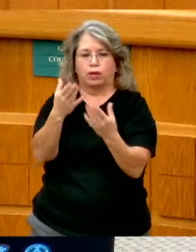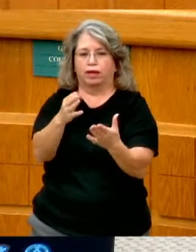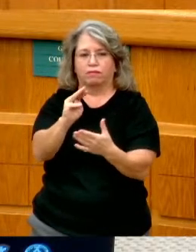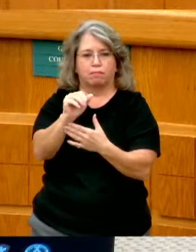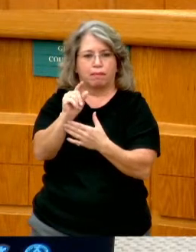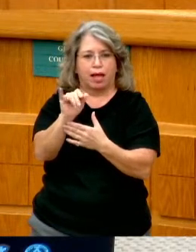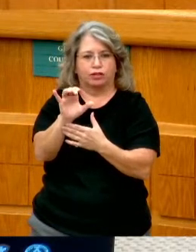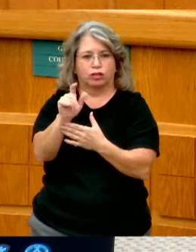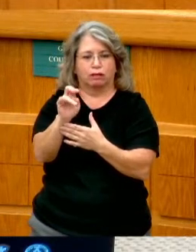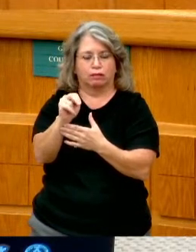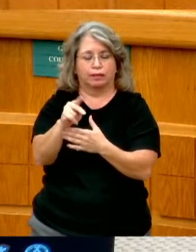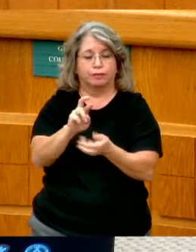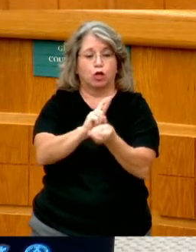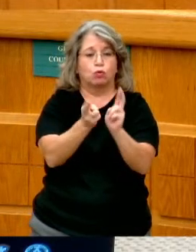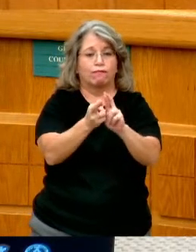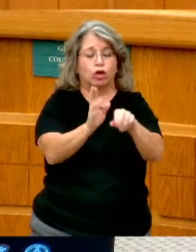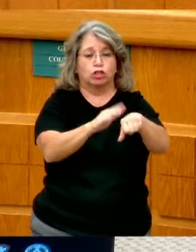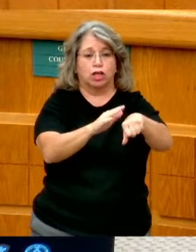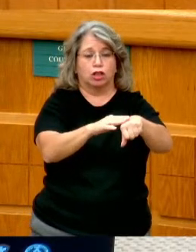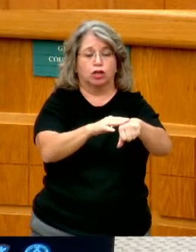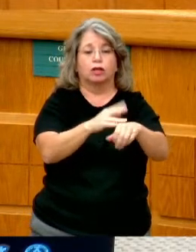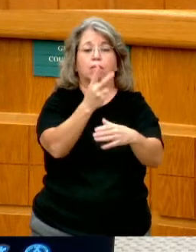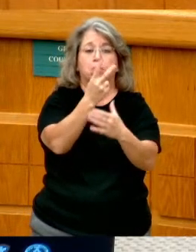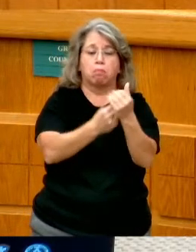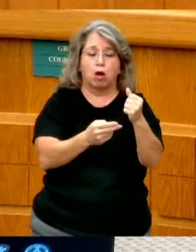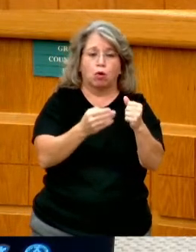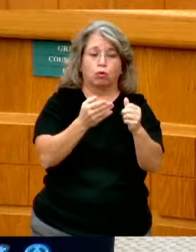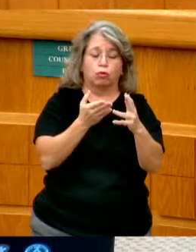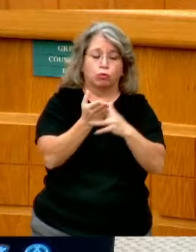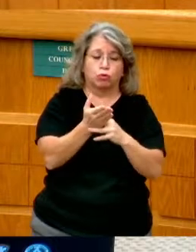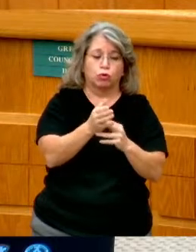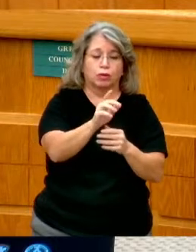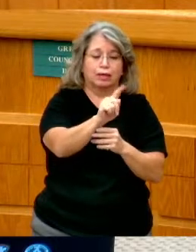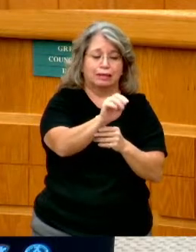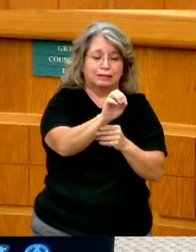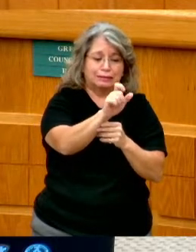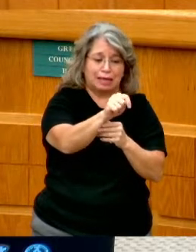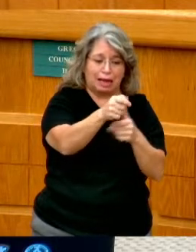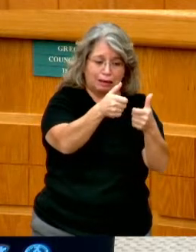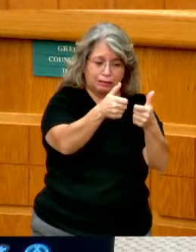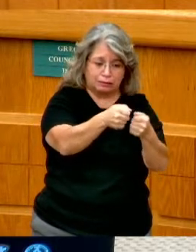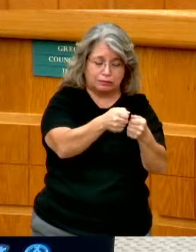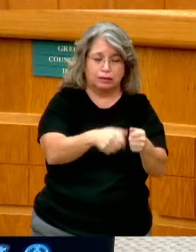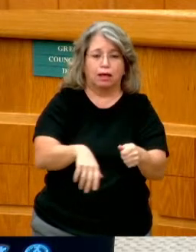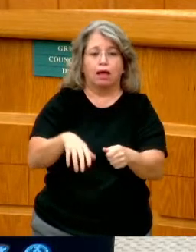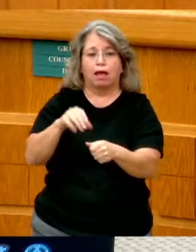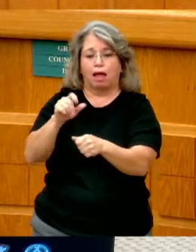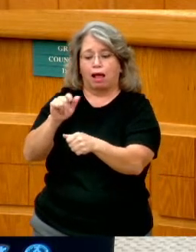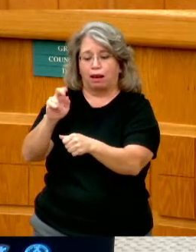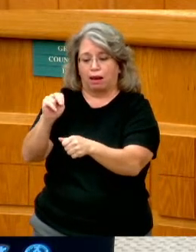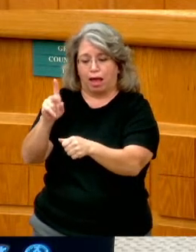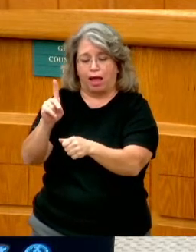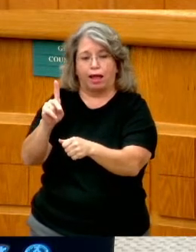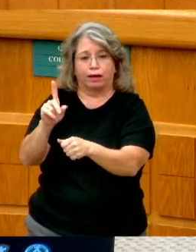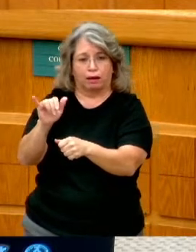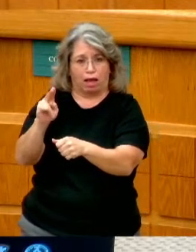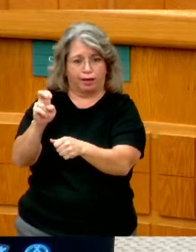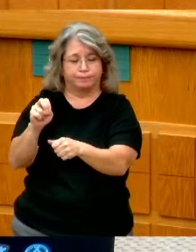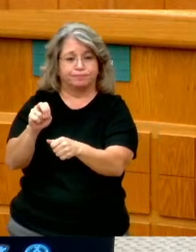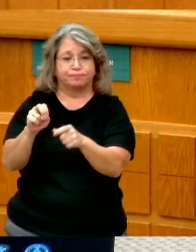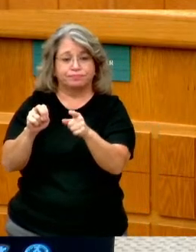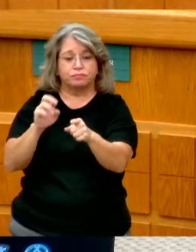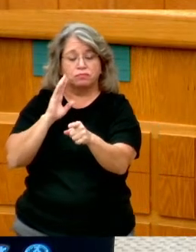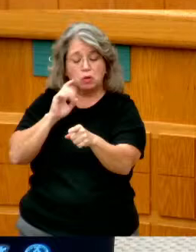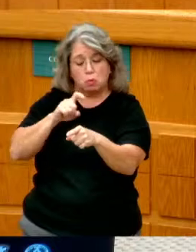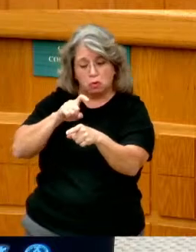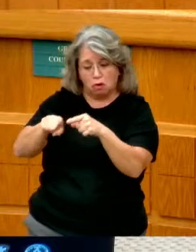both through text message and you can get it on your landline phone. The reverse alert will call your landline and give you your password